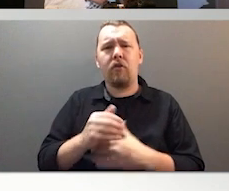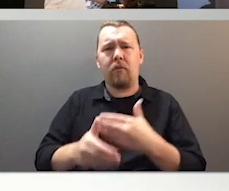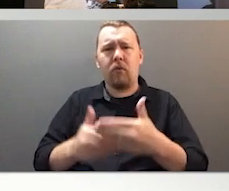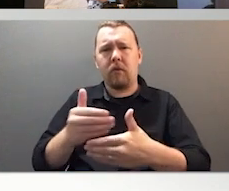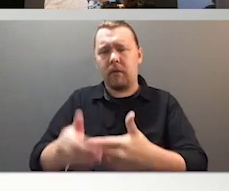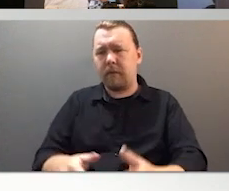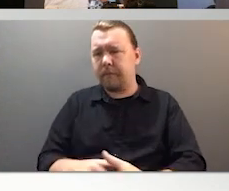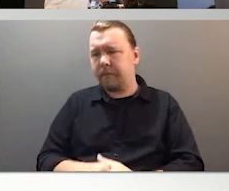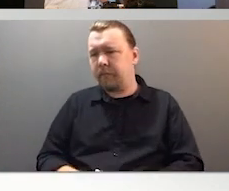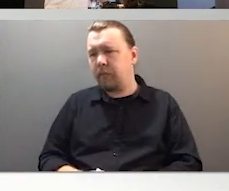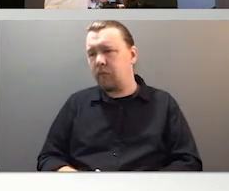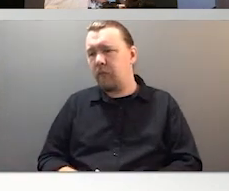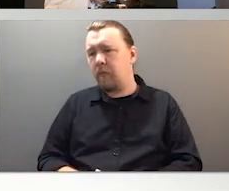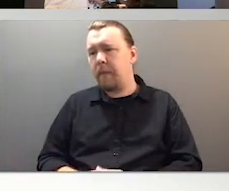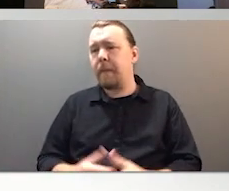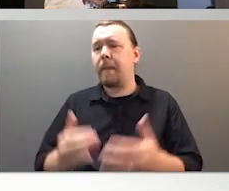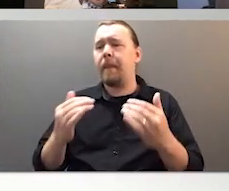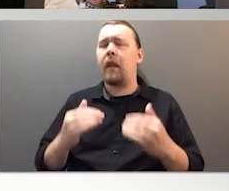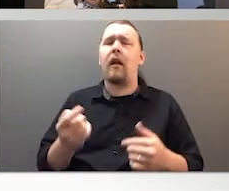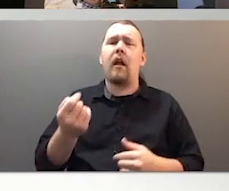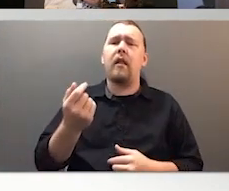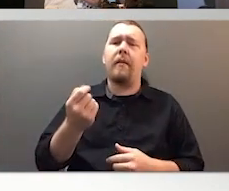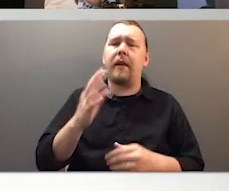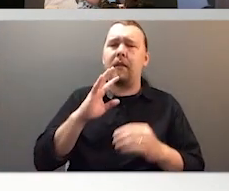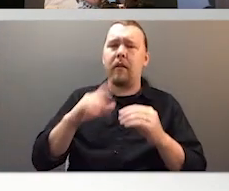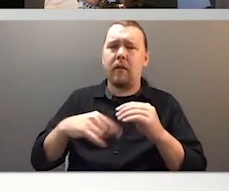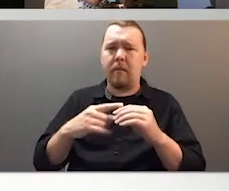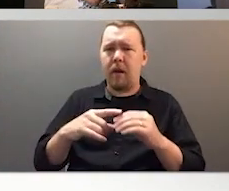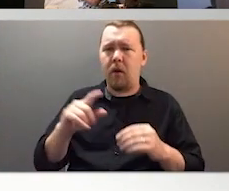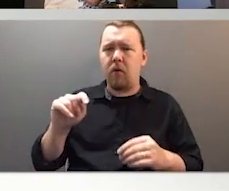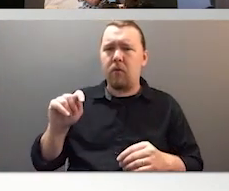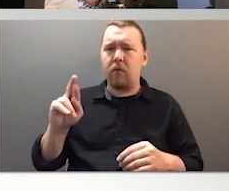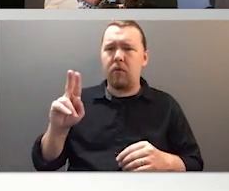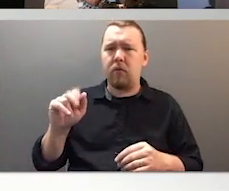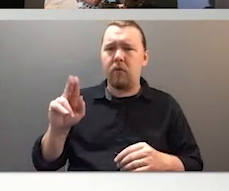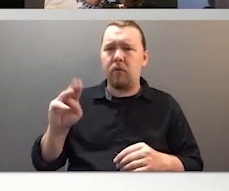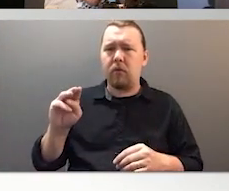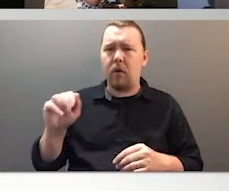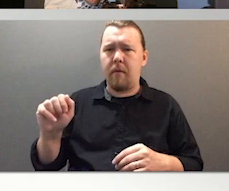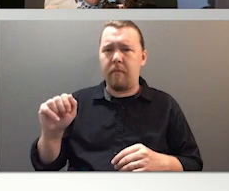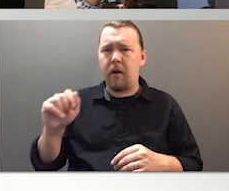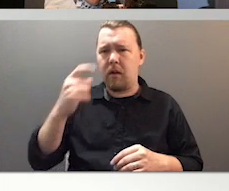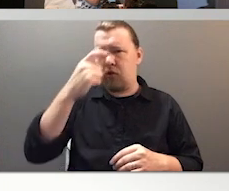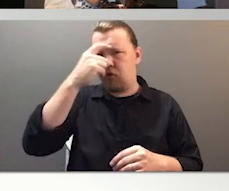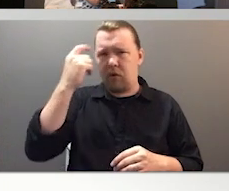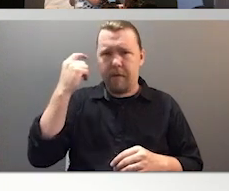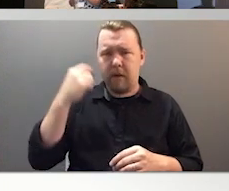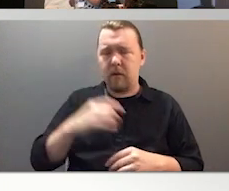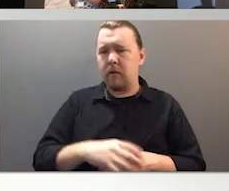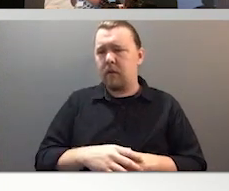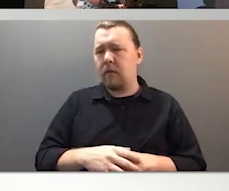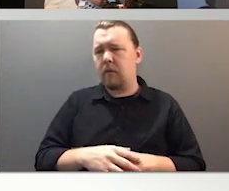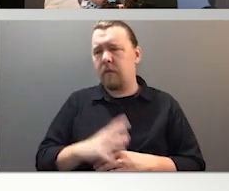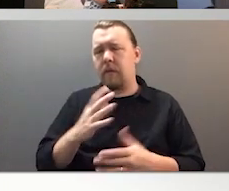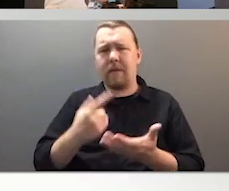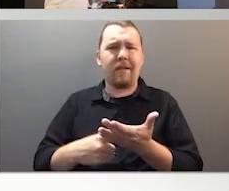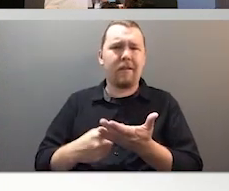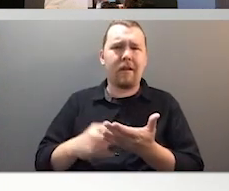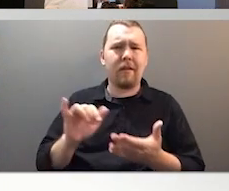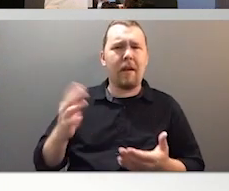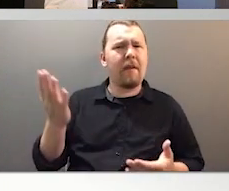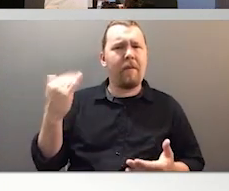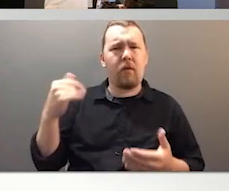We're going to talk a little bit about trauma. I've done presentations here in the past about trauma and its impact on